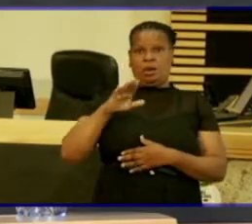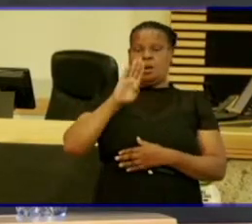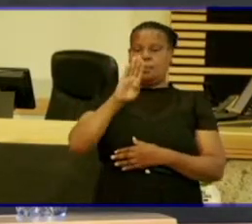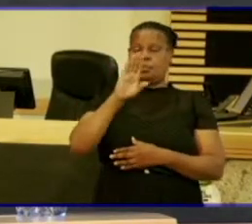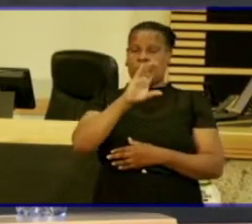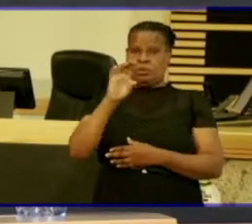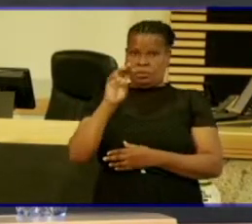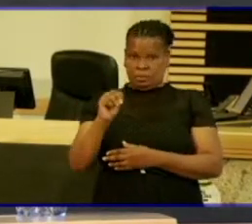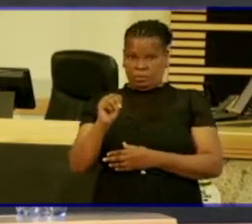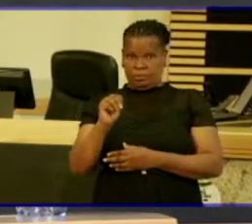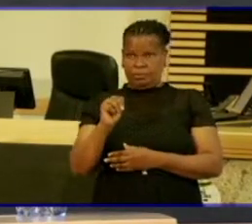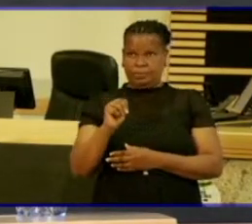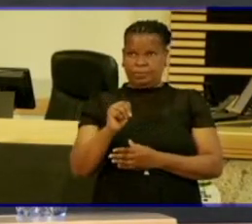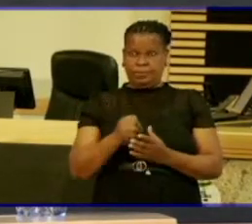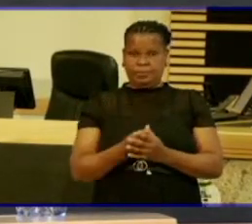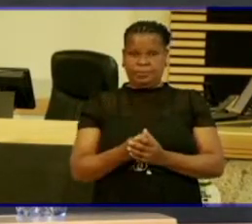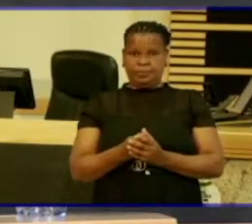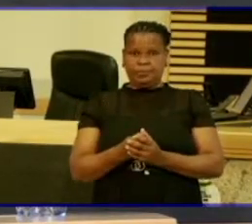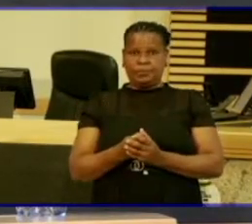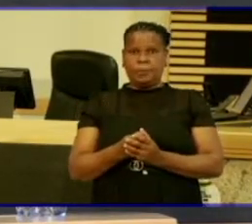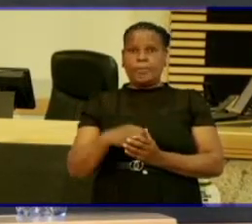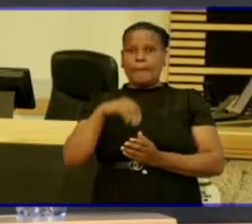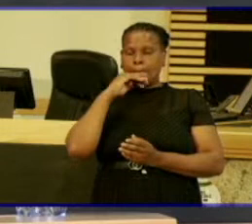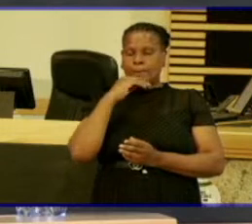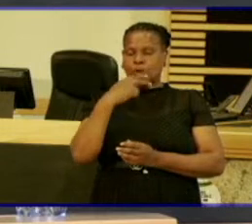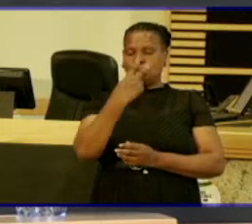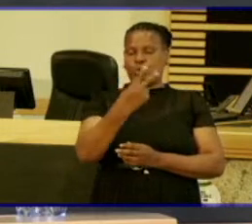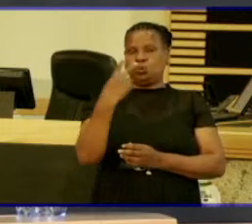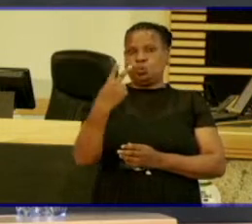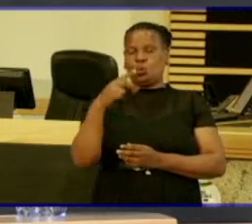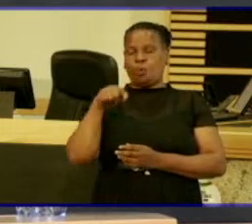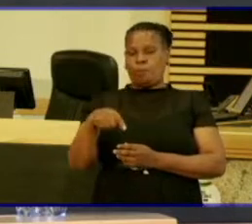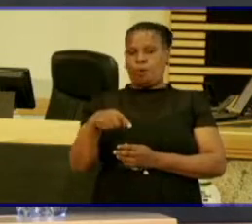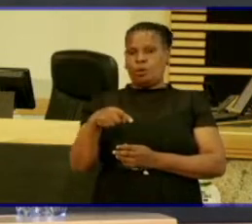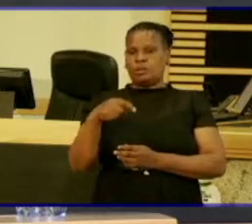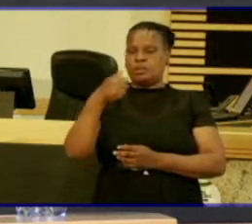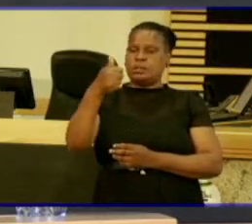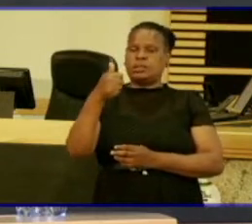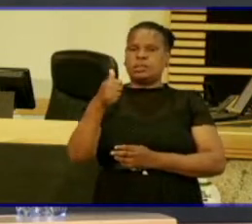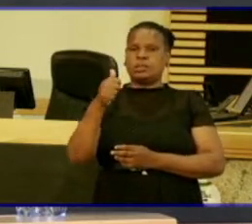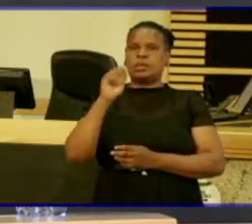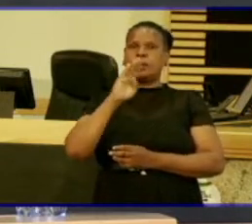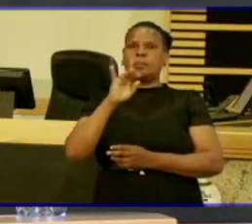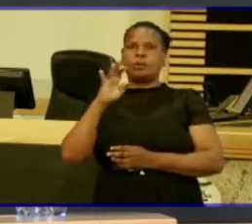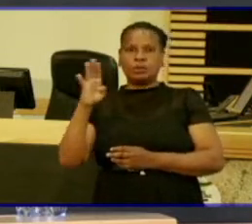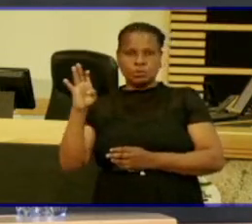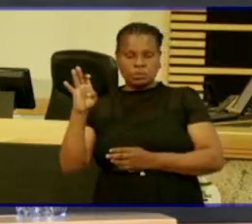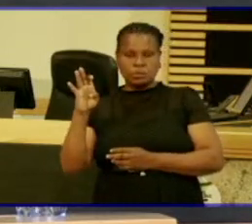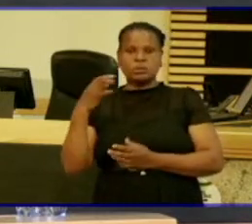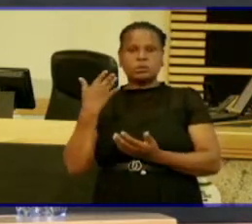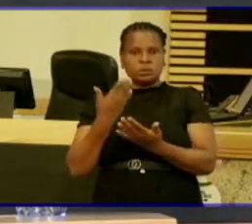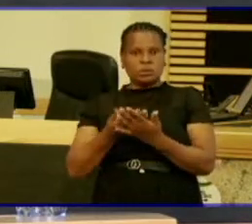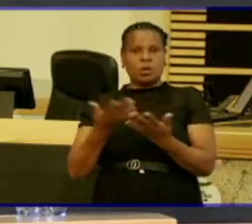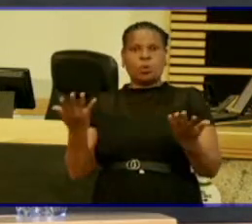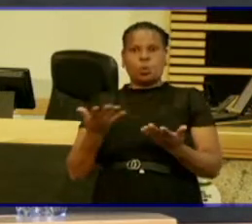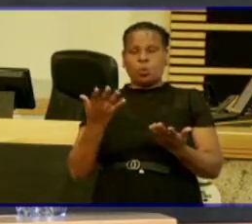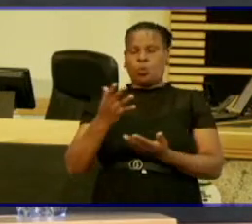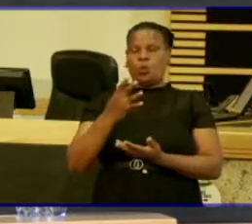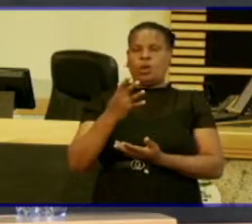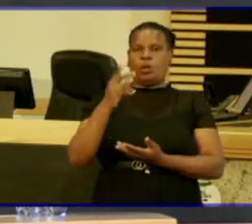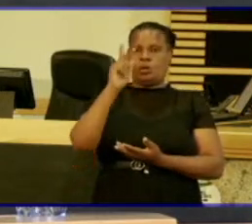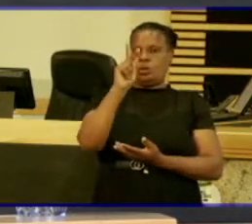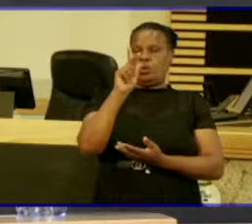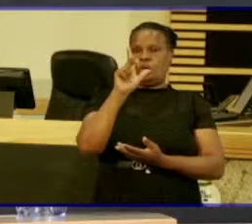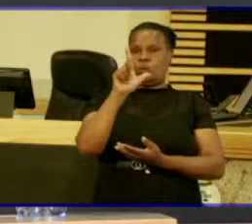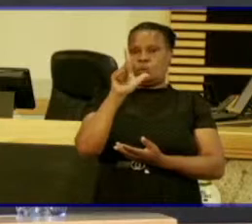urgent attention is the 22.6 billion Sinati housing development located near Kwelega. This development is expected